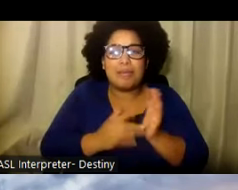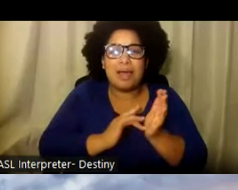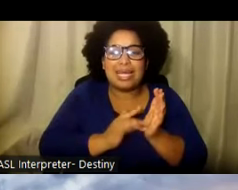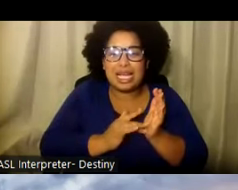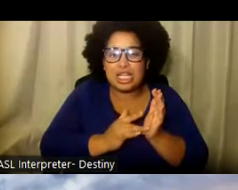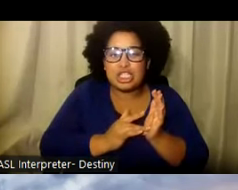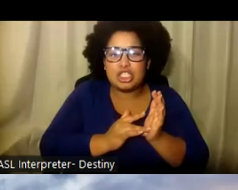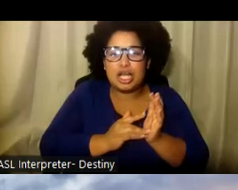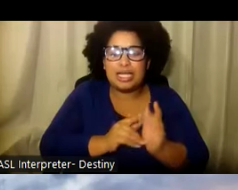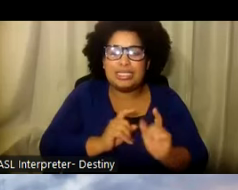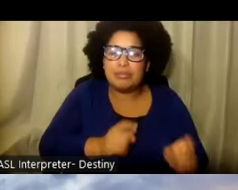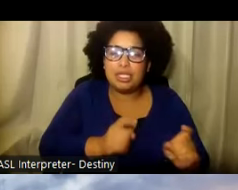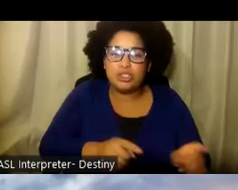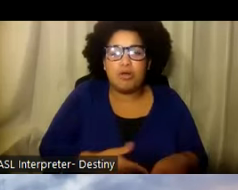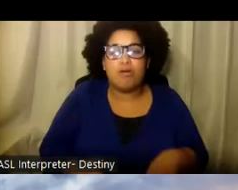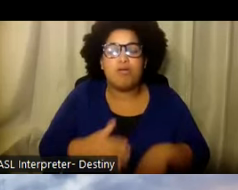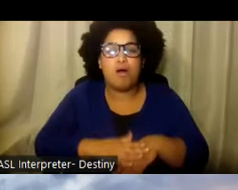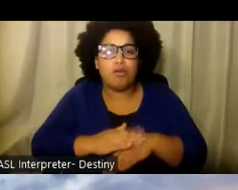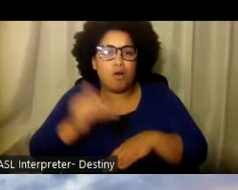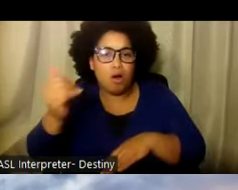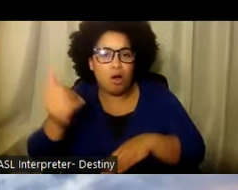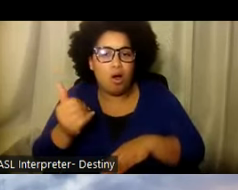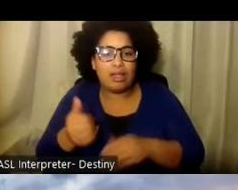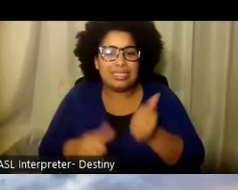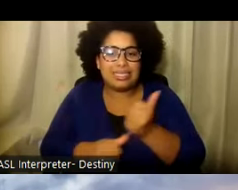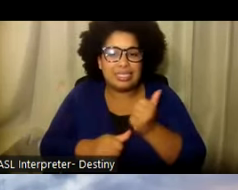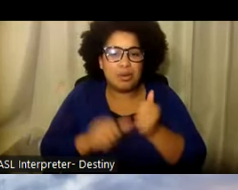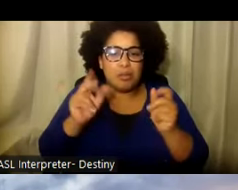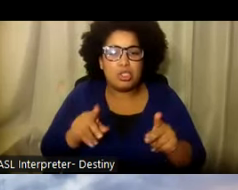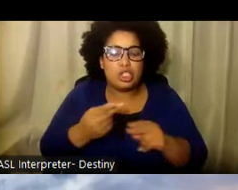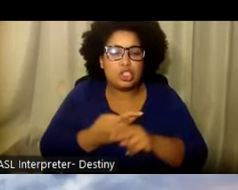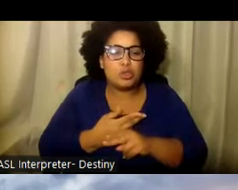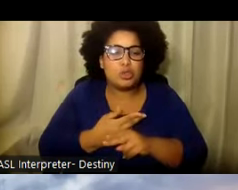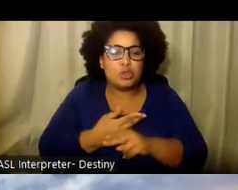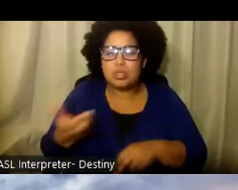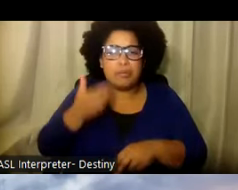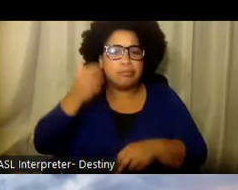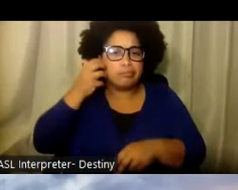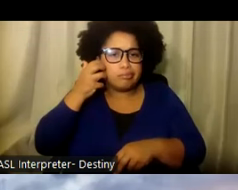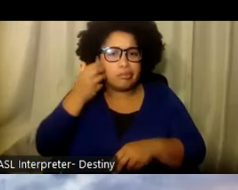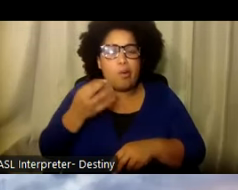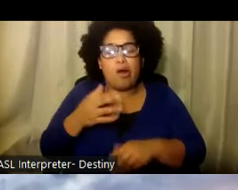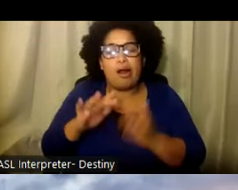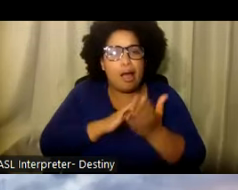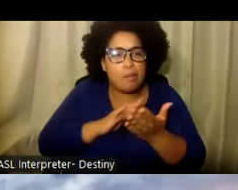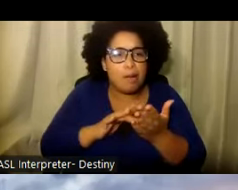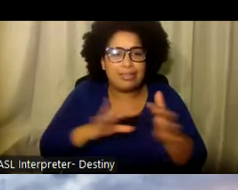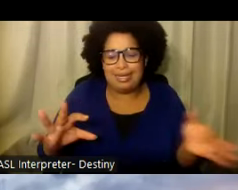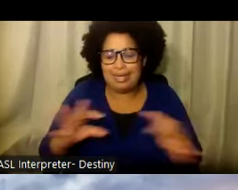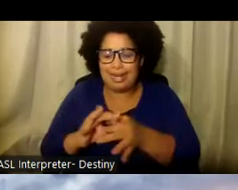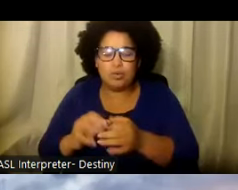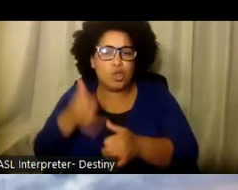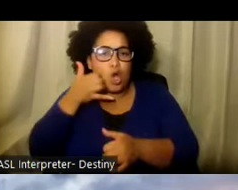instant on-call assistance in which the individual would use a handheld device like an iPad to connect with the call